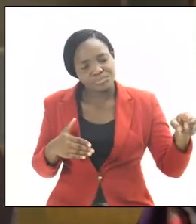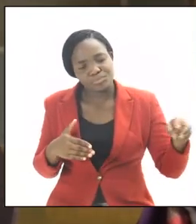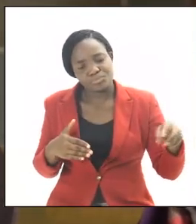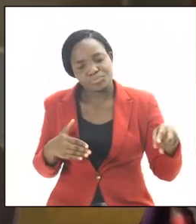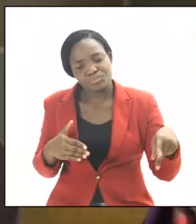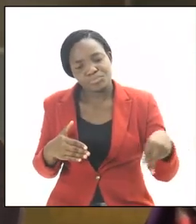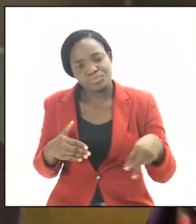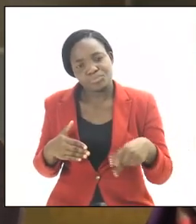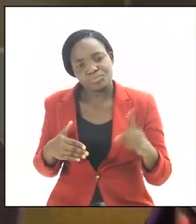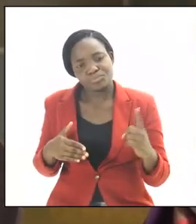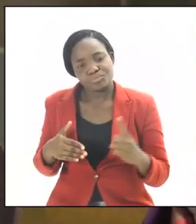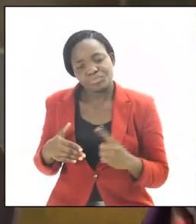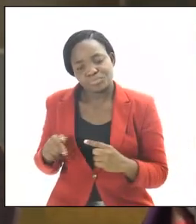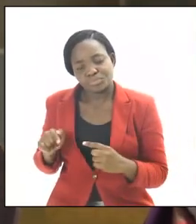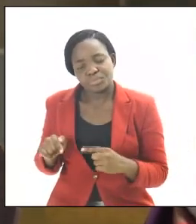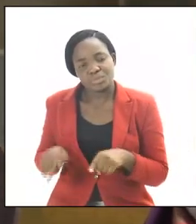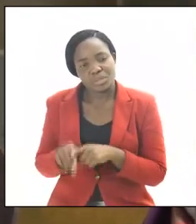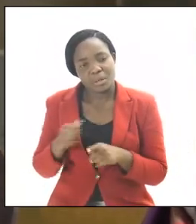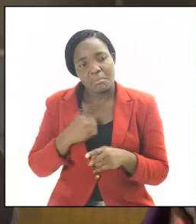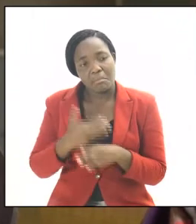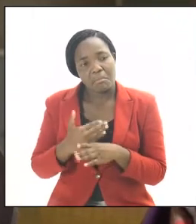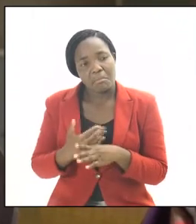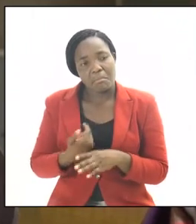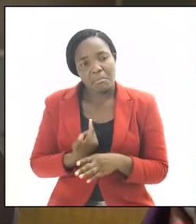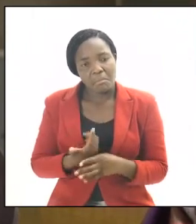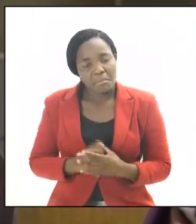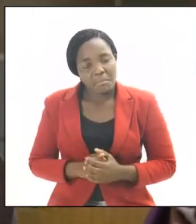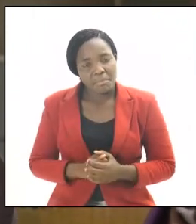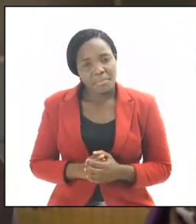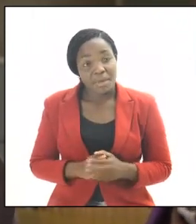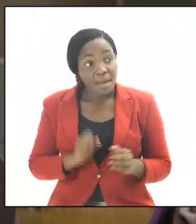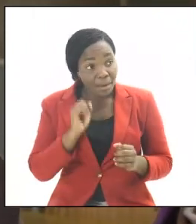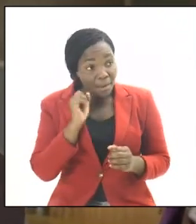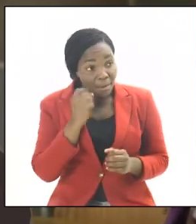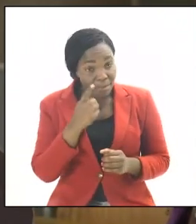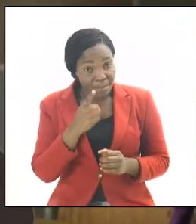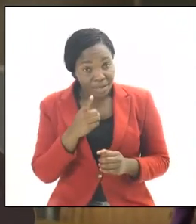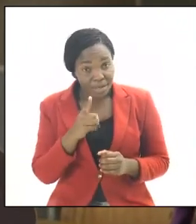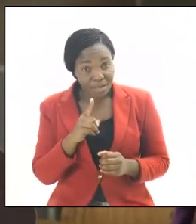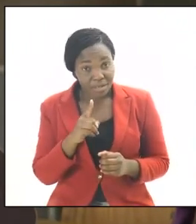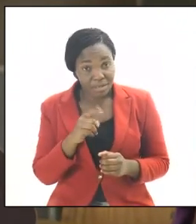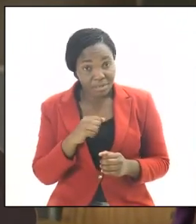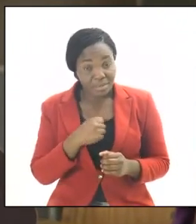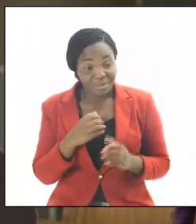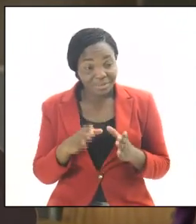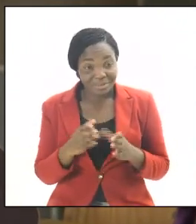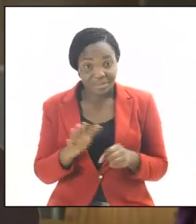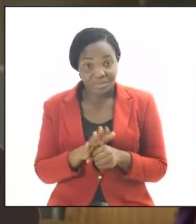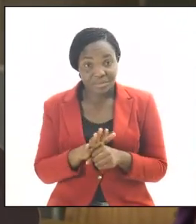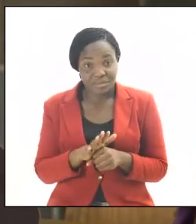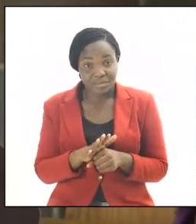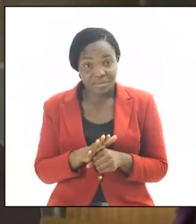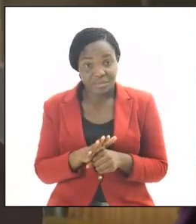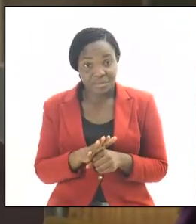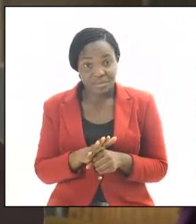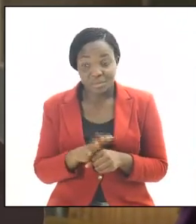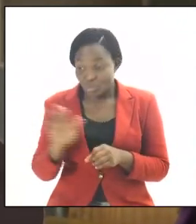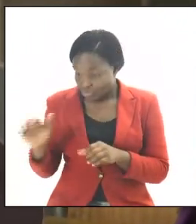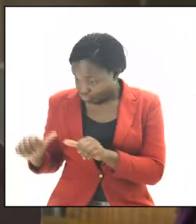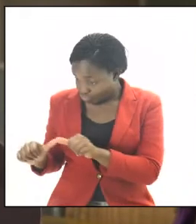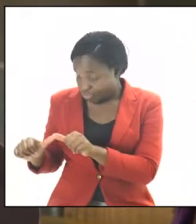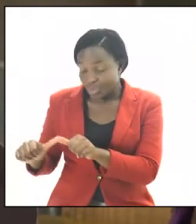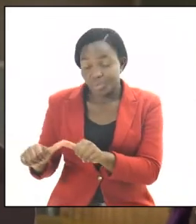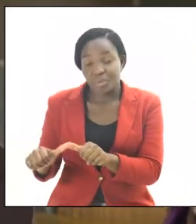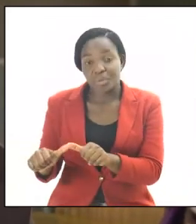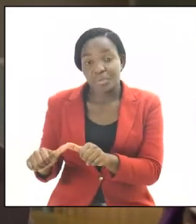I was coming to do some work myself. But since my classroom is occupied, you might as well go ahead. I'll